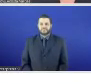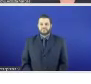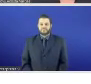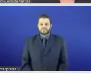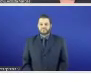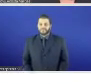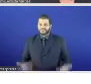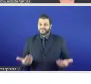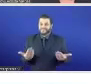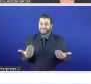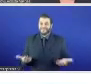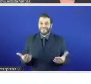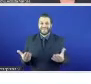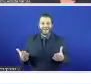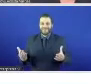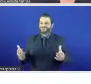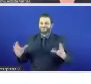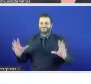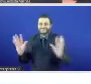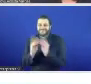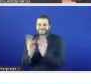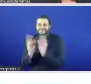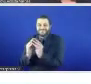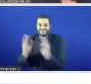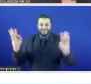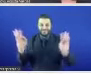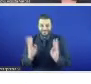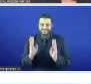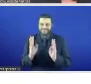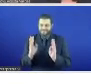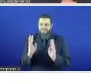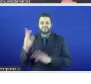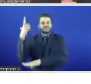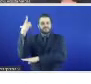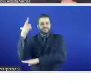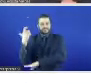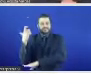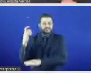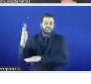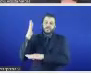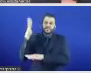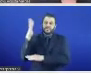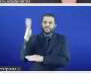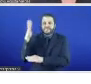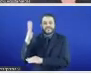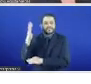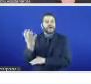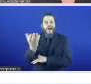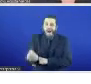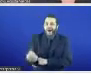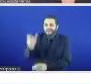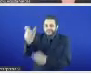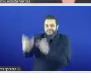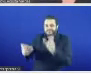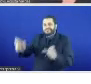girls, including in the COVID-19 context, and the issues of migration, social and racial justice. Interpretation